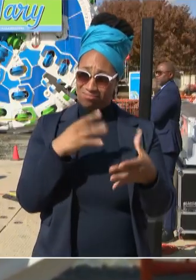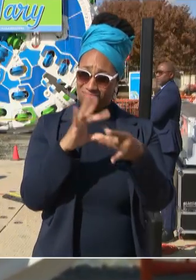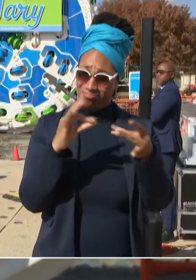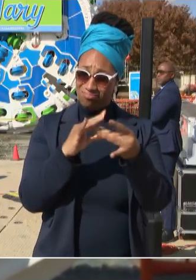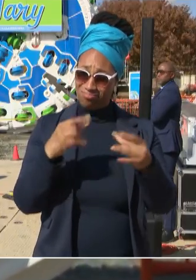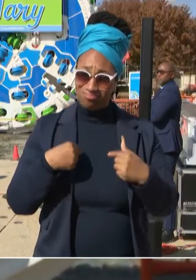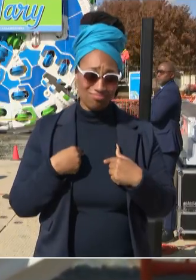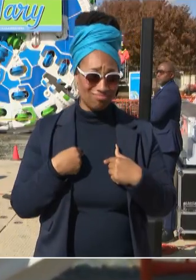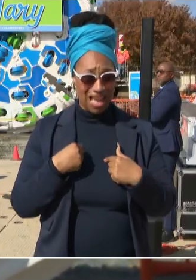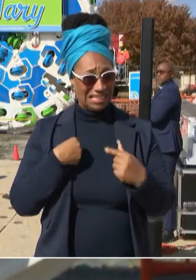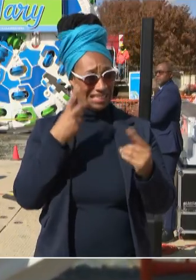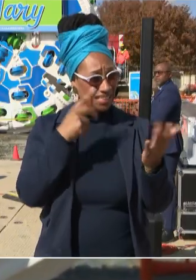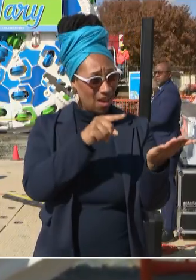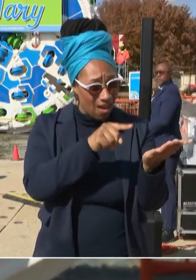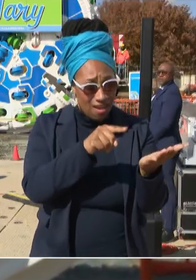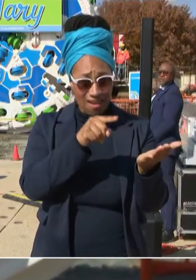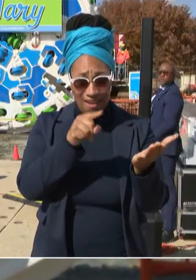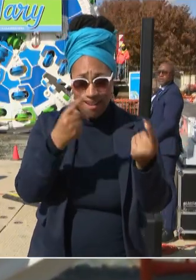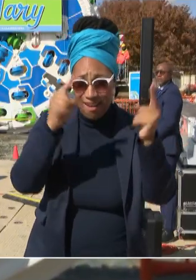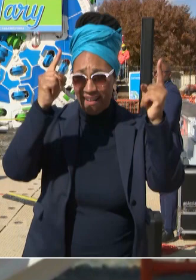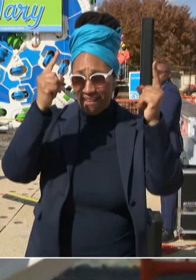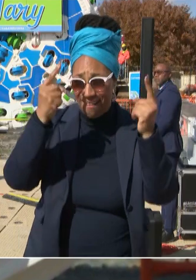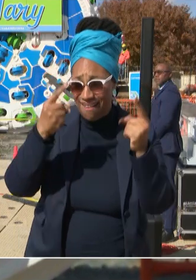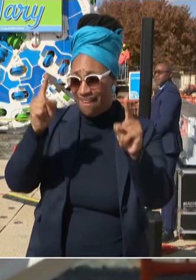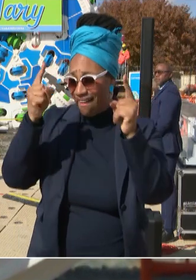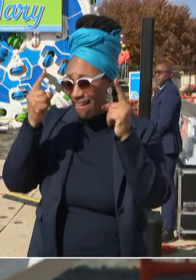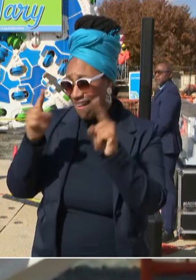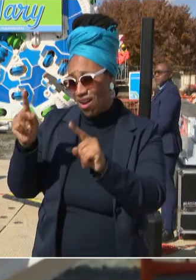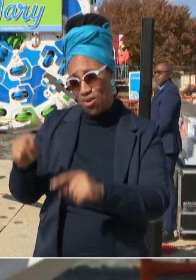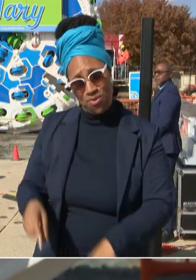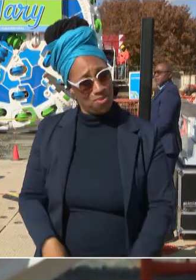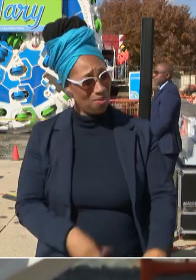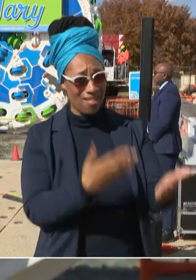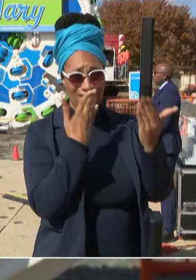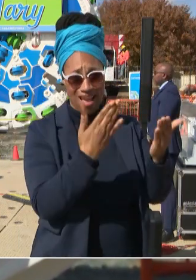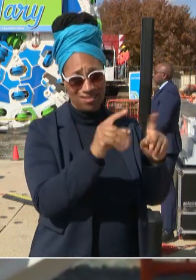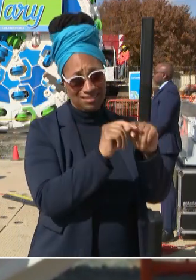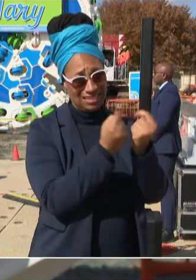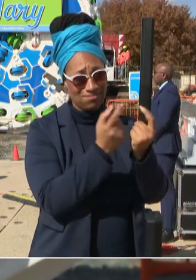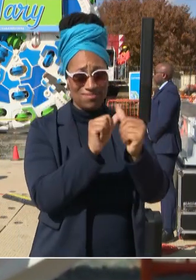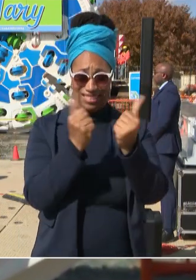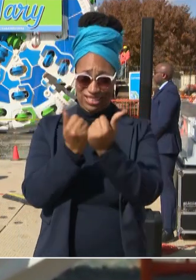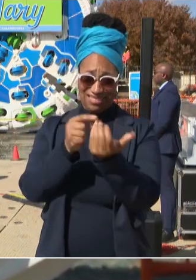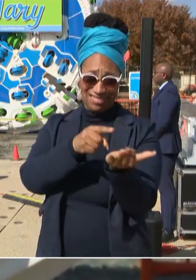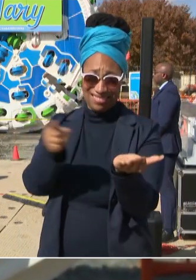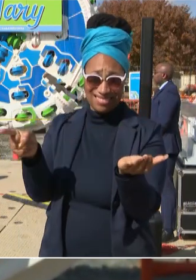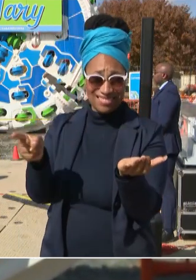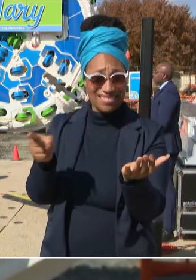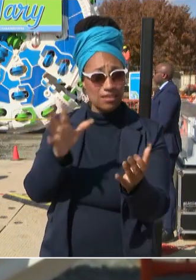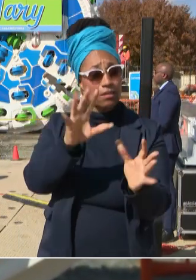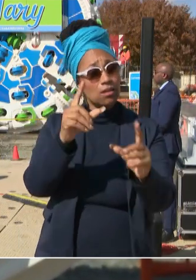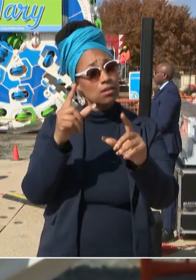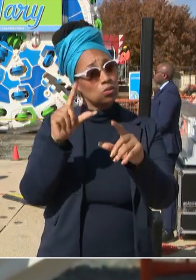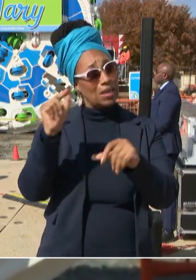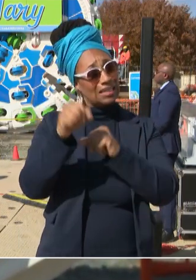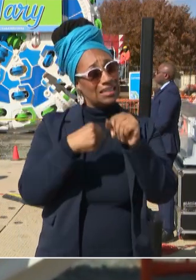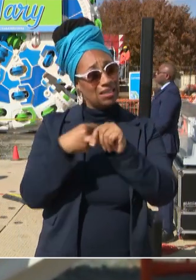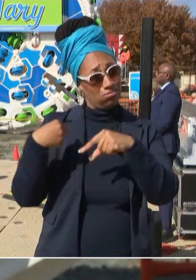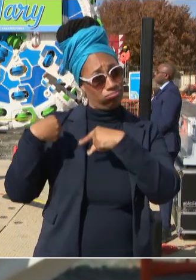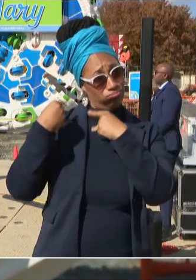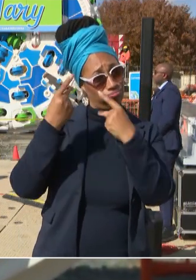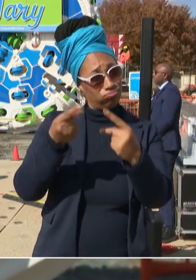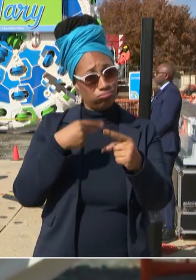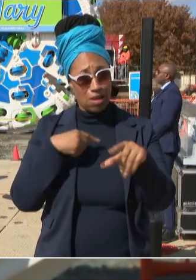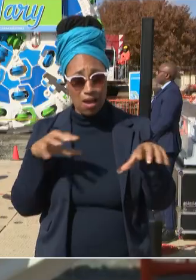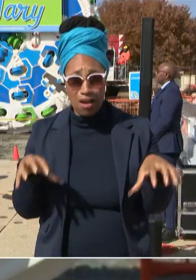team for what they've done. For 2 decades, DC Water has been focused on a promise to our community. The